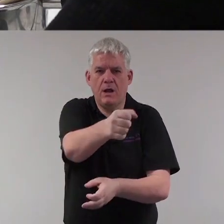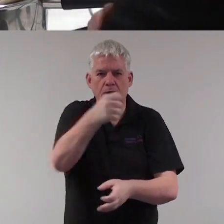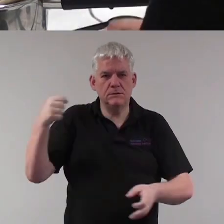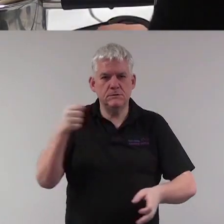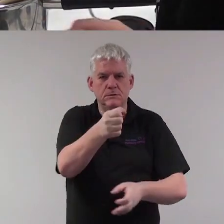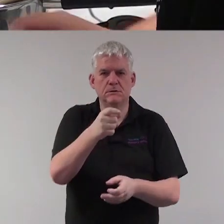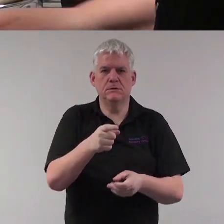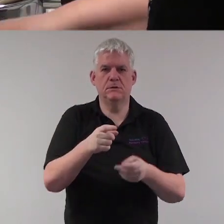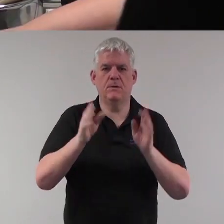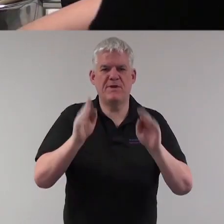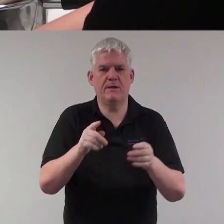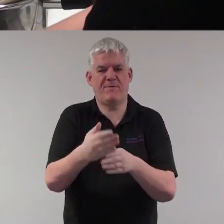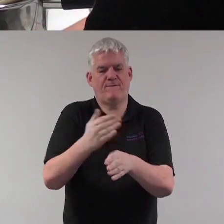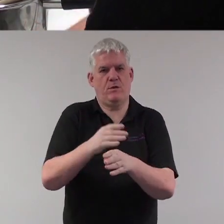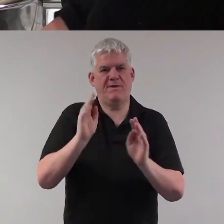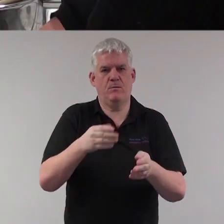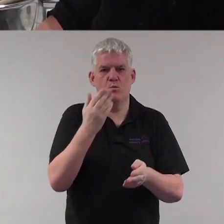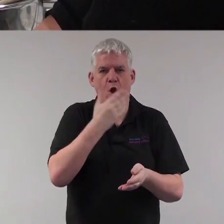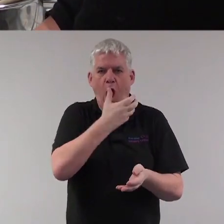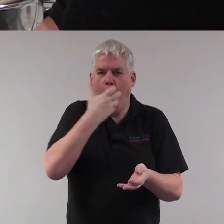them in the fridge.